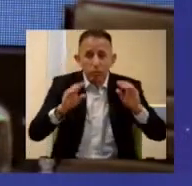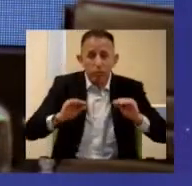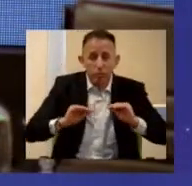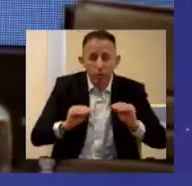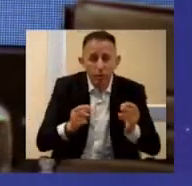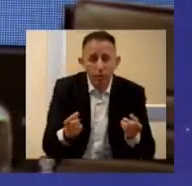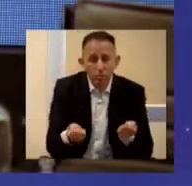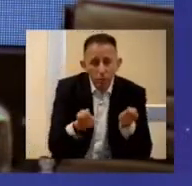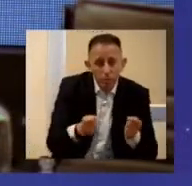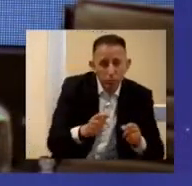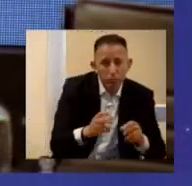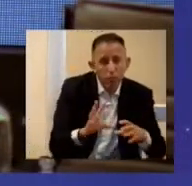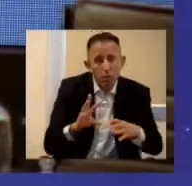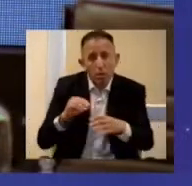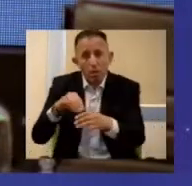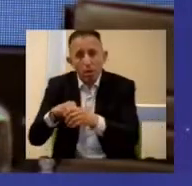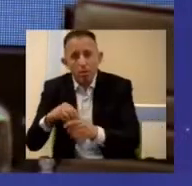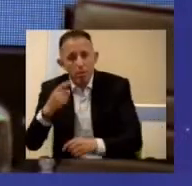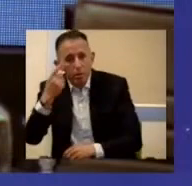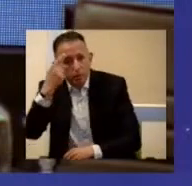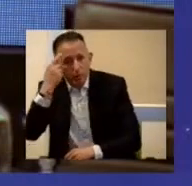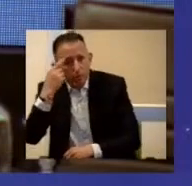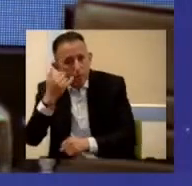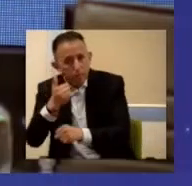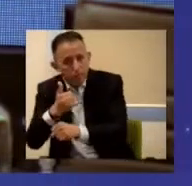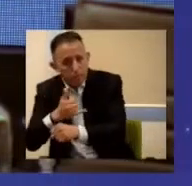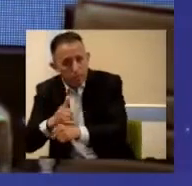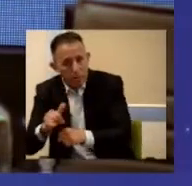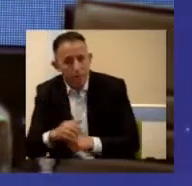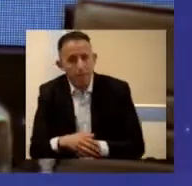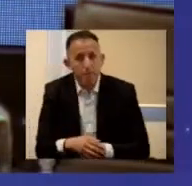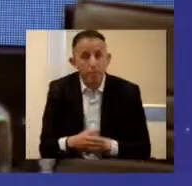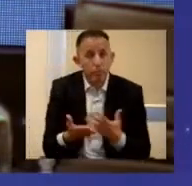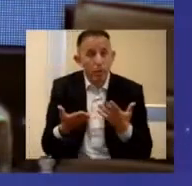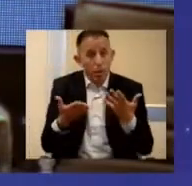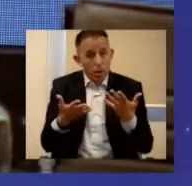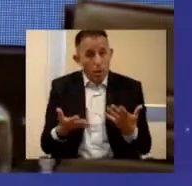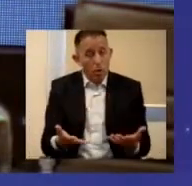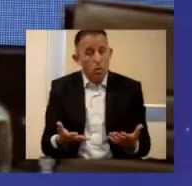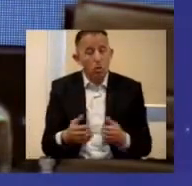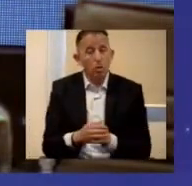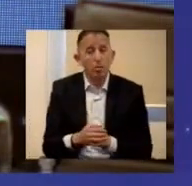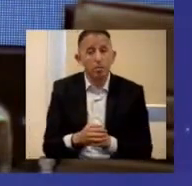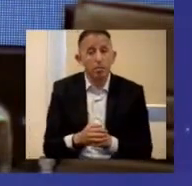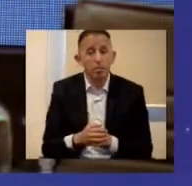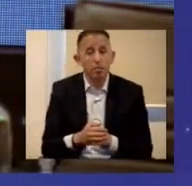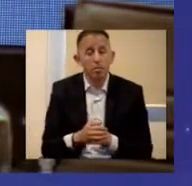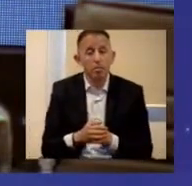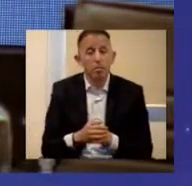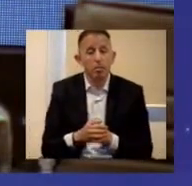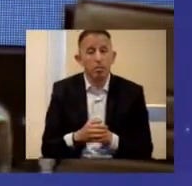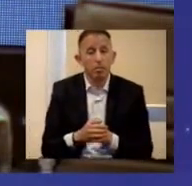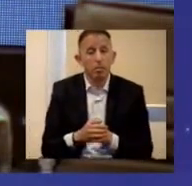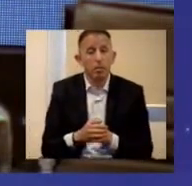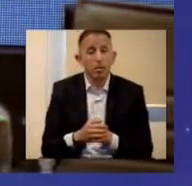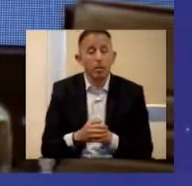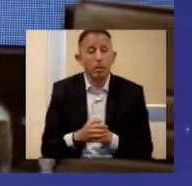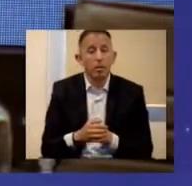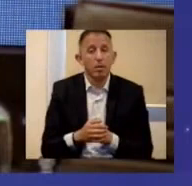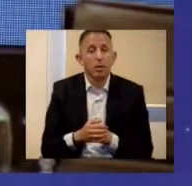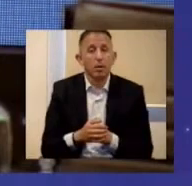very clever and useful way. Today we have a keynote speaker, a